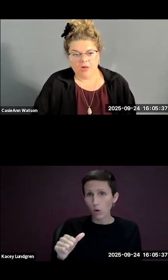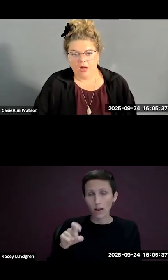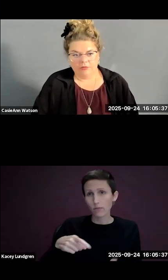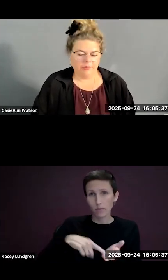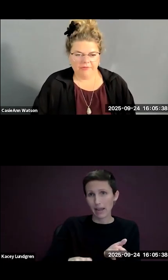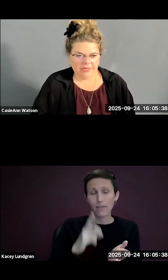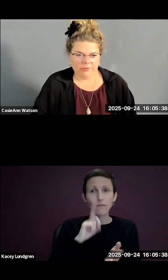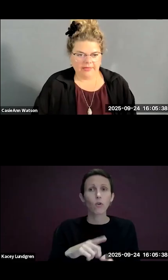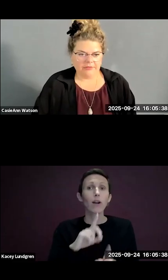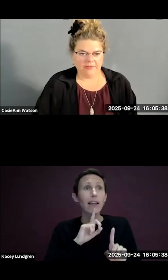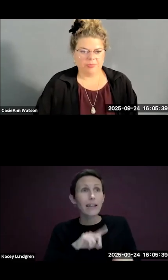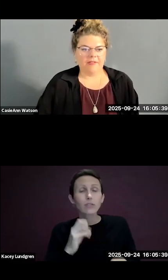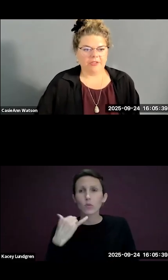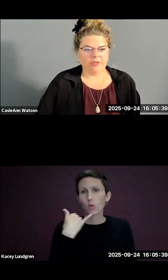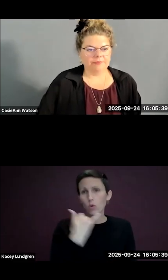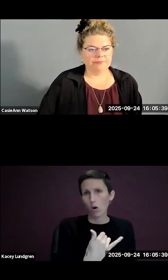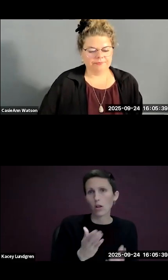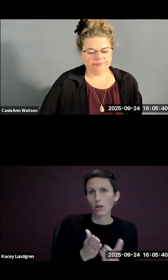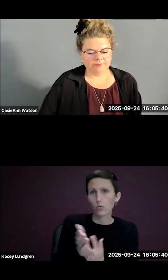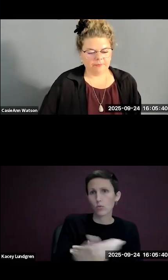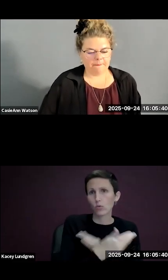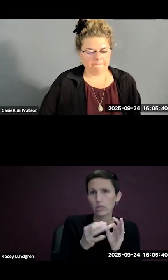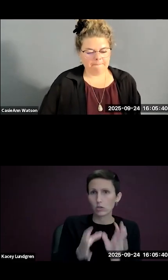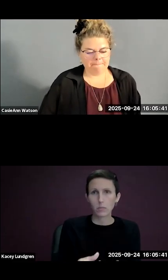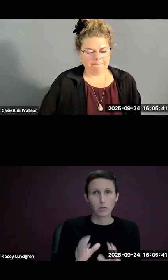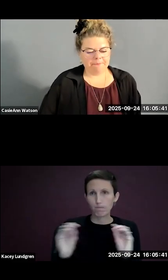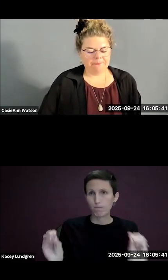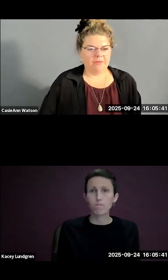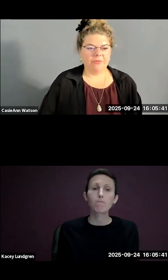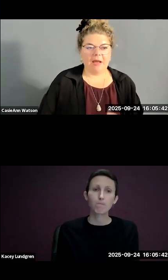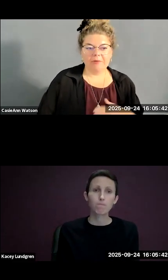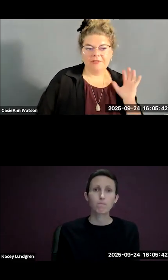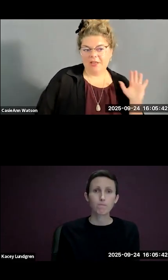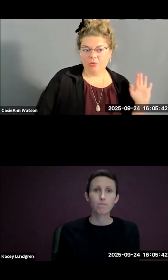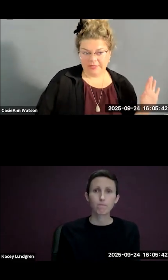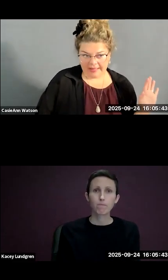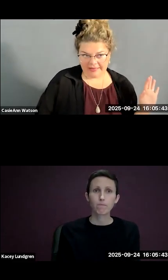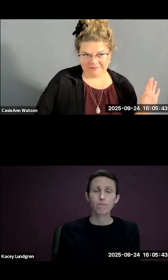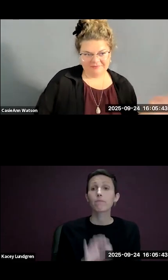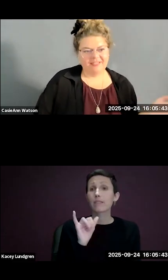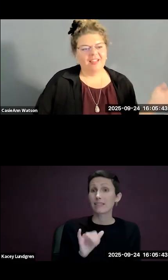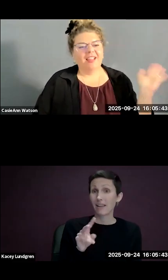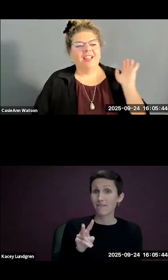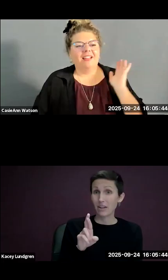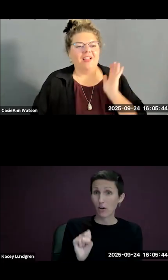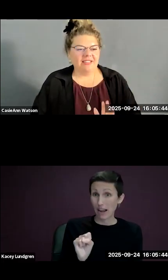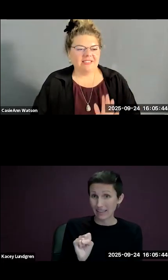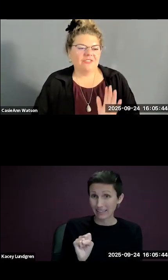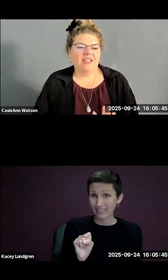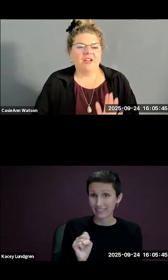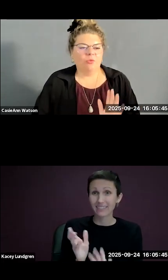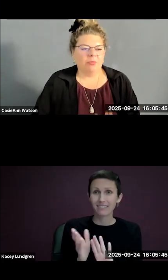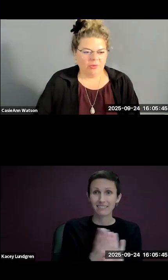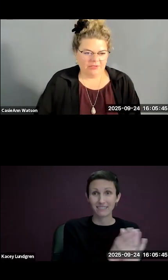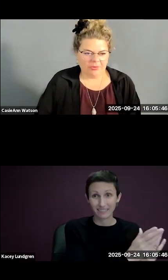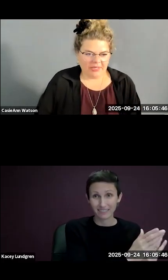or answering a call from a video relay service provider. So that was video relay. Now this